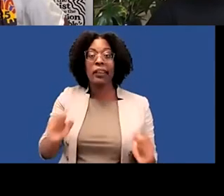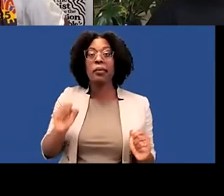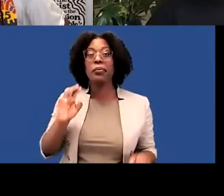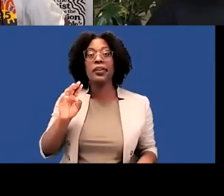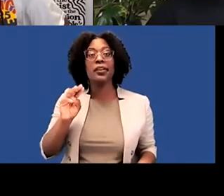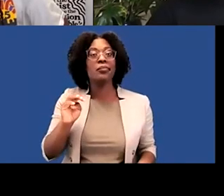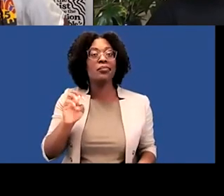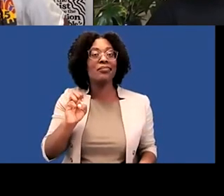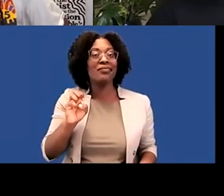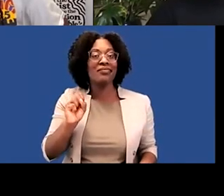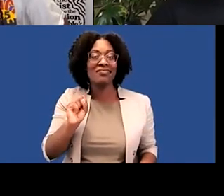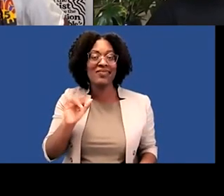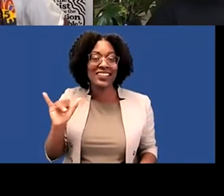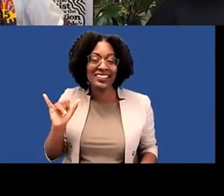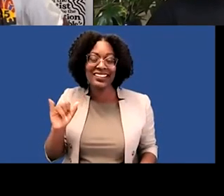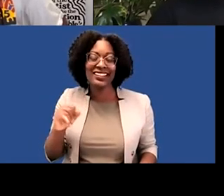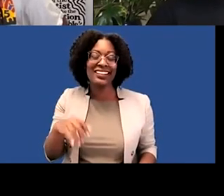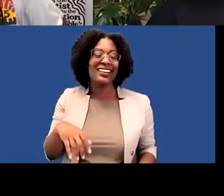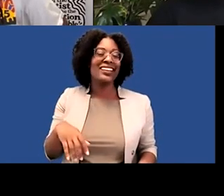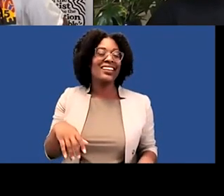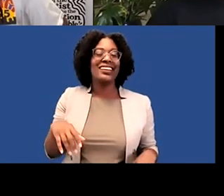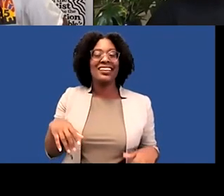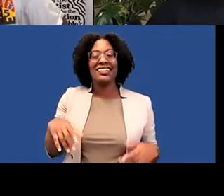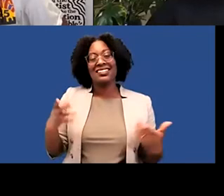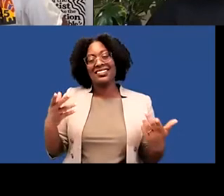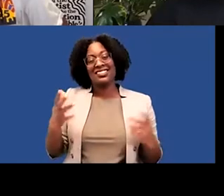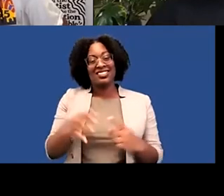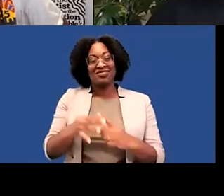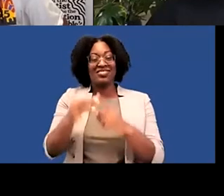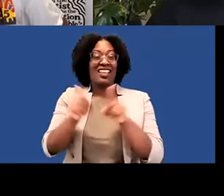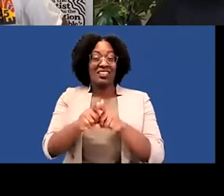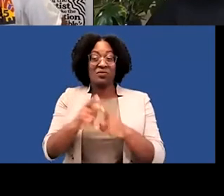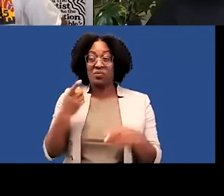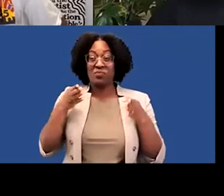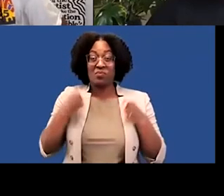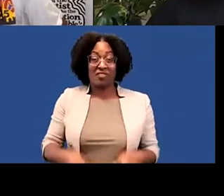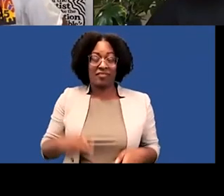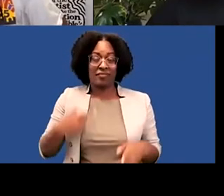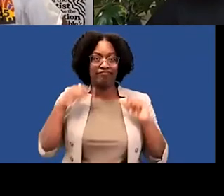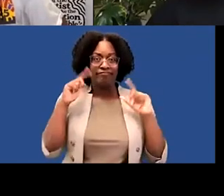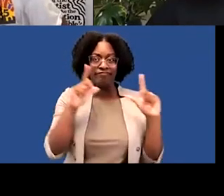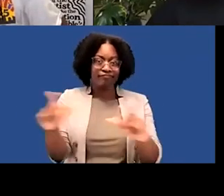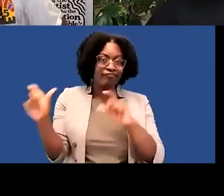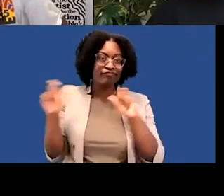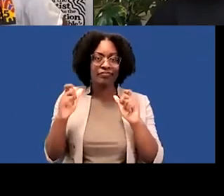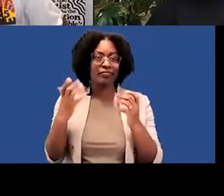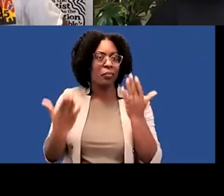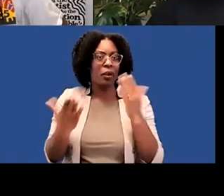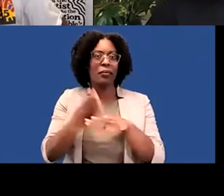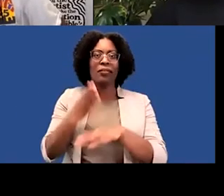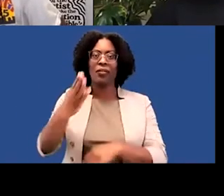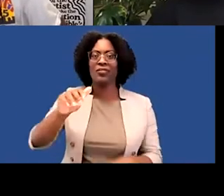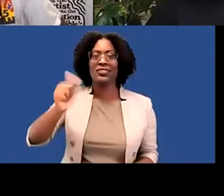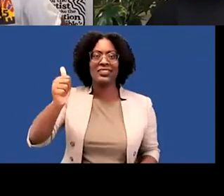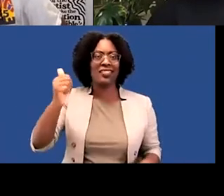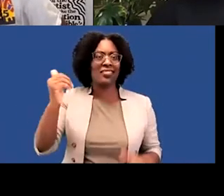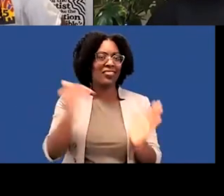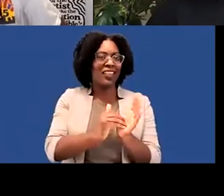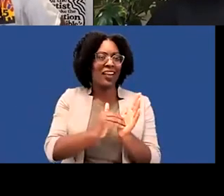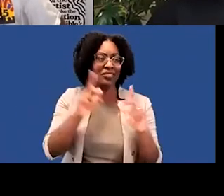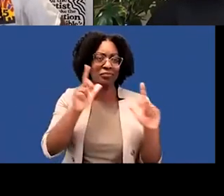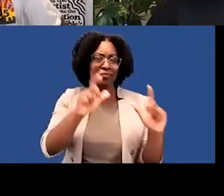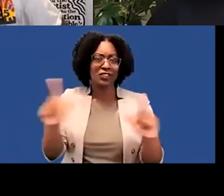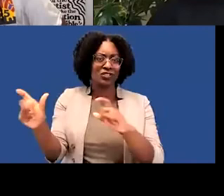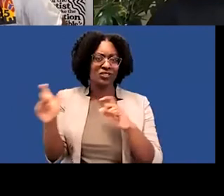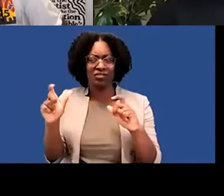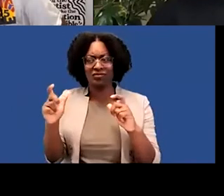person trying to make, who has made probably over 10,000 images, just like, okay, how quickly can you move in this process?